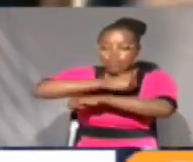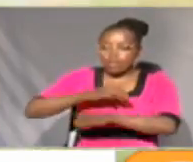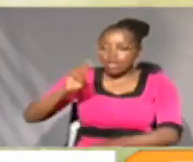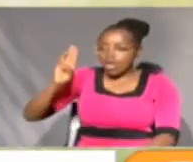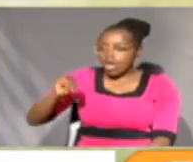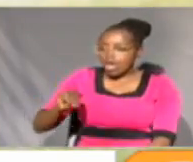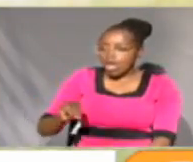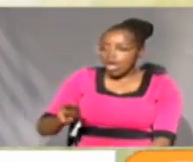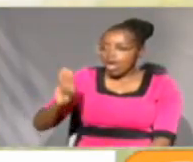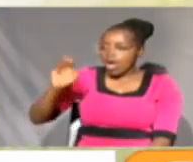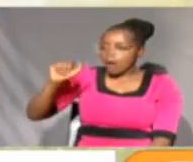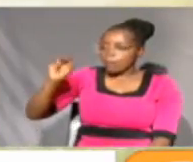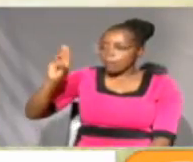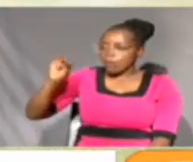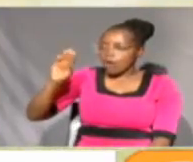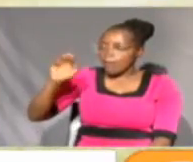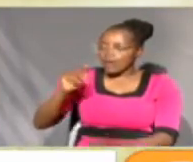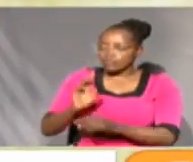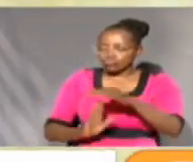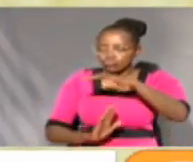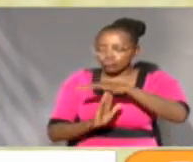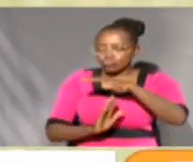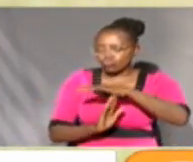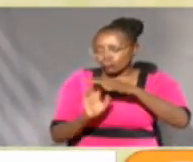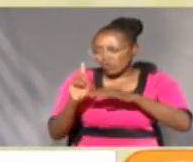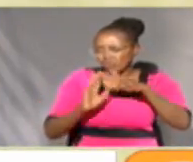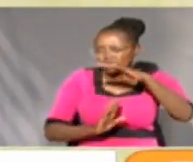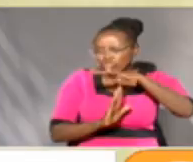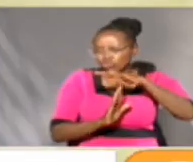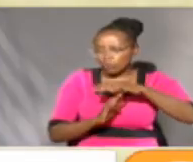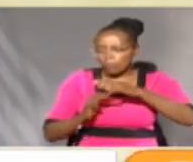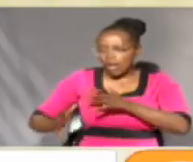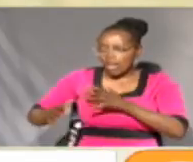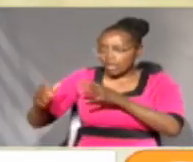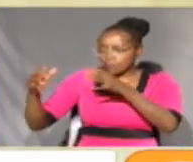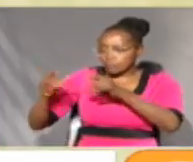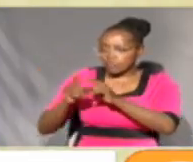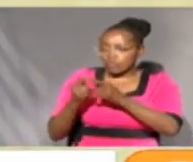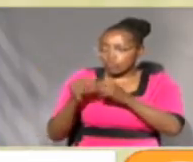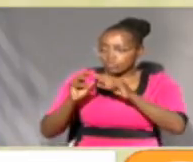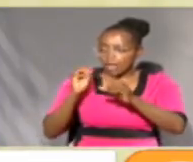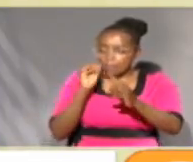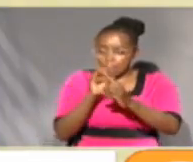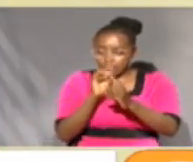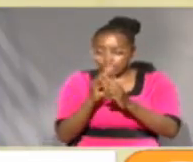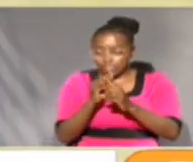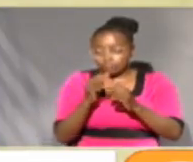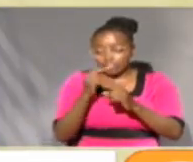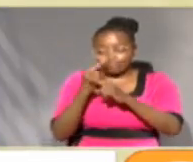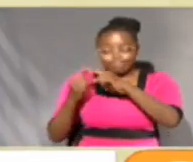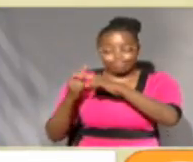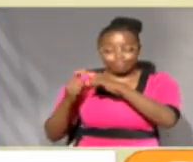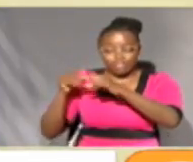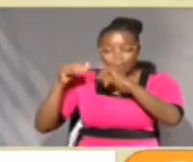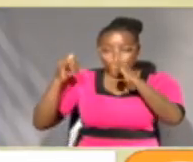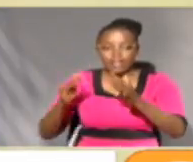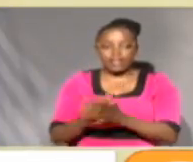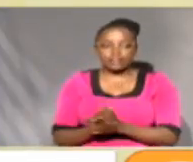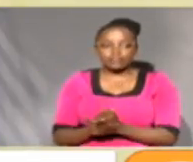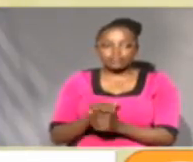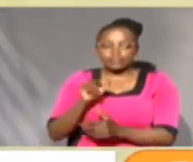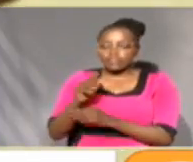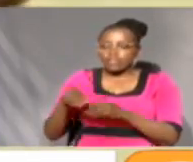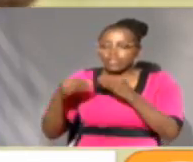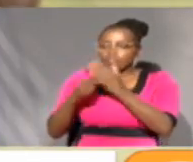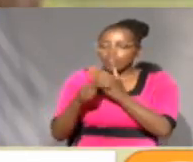FC, one of the top rugby clubs in Kenya, where he was mentored by the experienced players. Ombachi, who is ironically